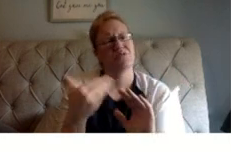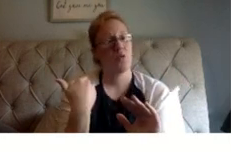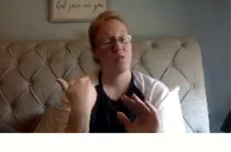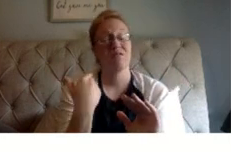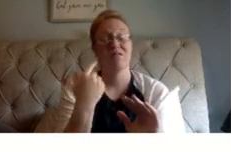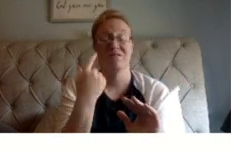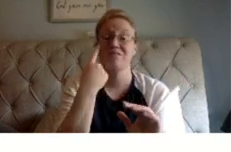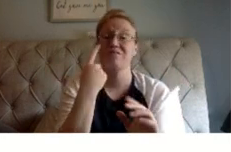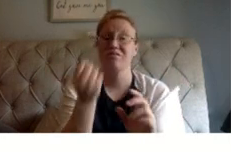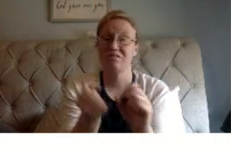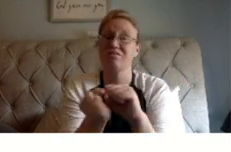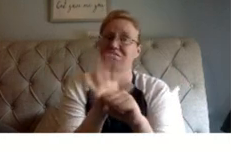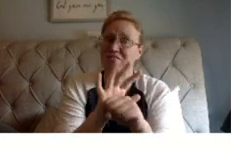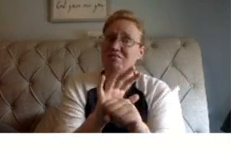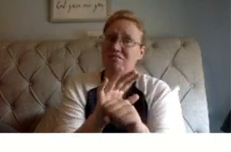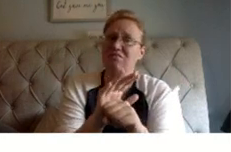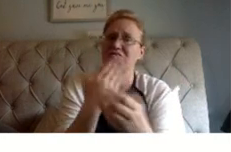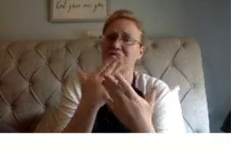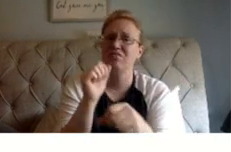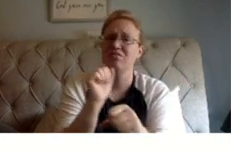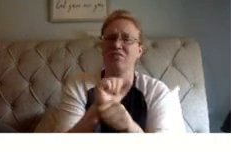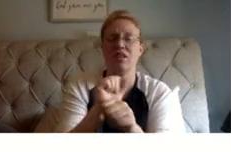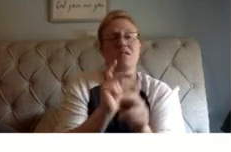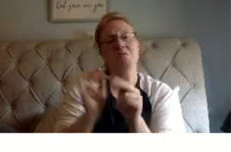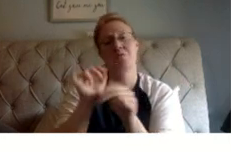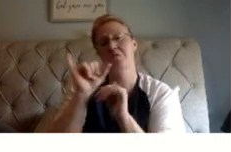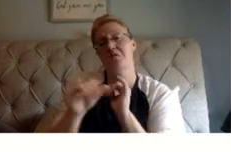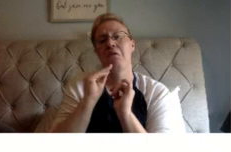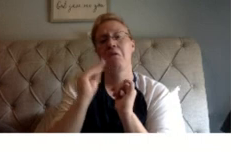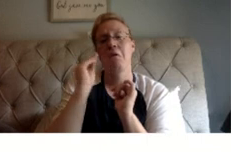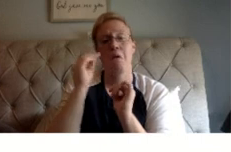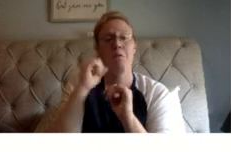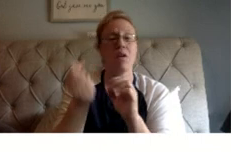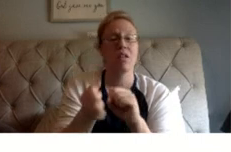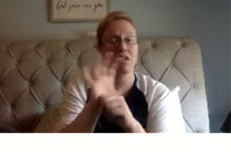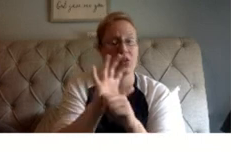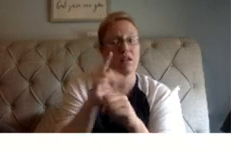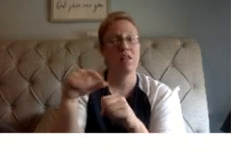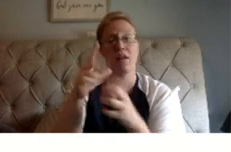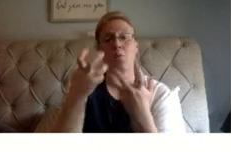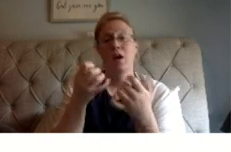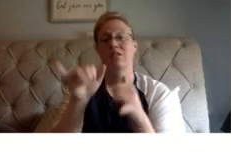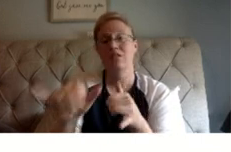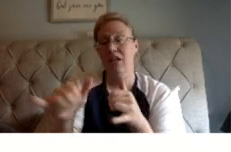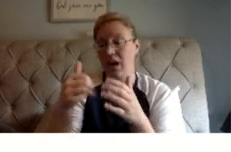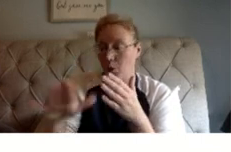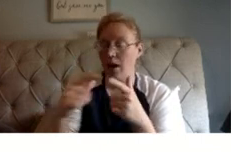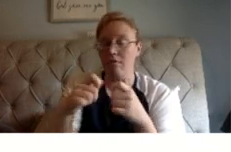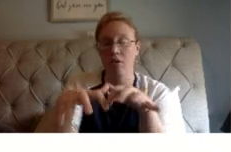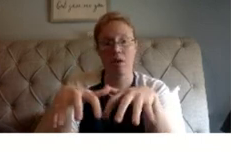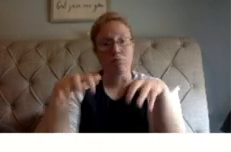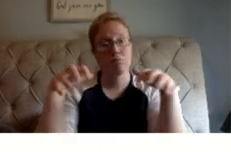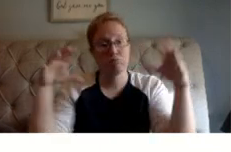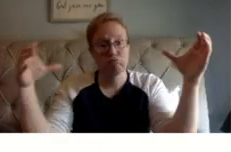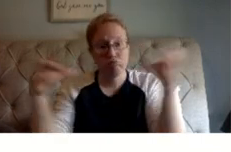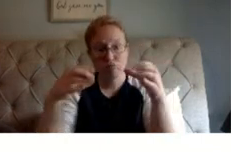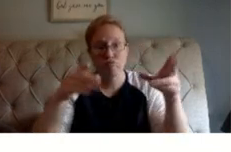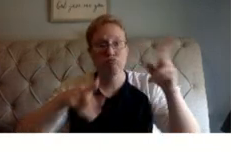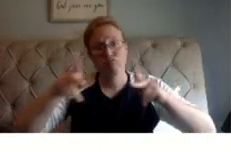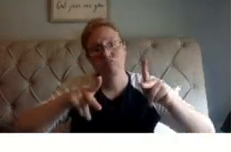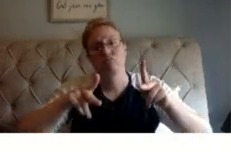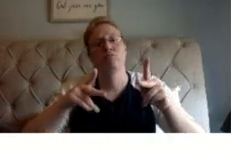Because of the coronavirus. Good job. Let's read this. People are staying home because of the coronavirus. They want to stay away from crowds. People want to go